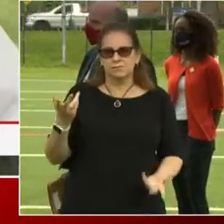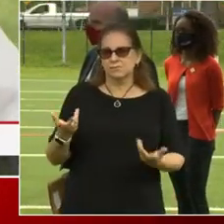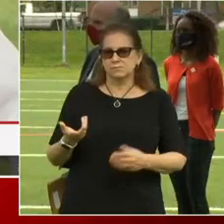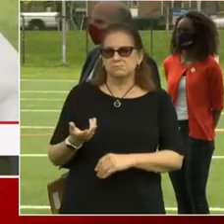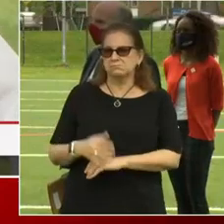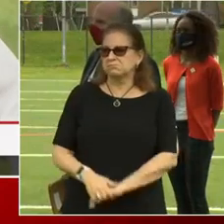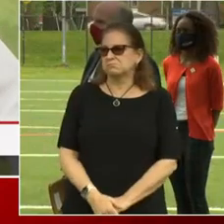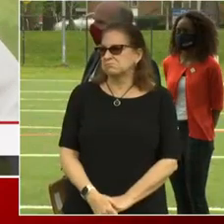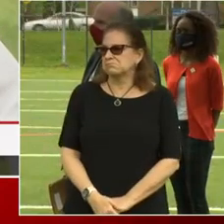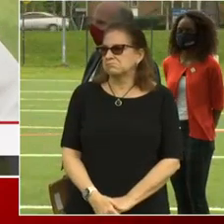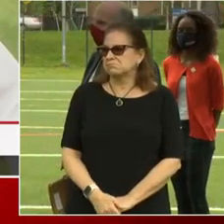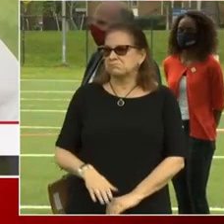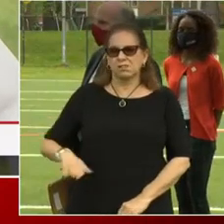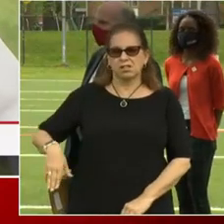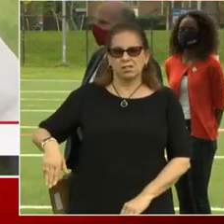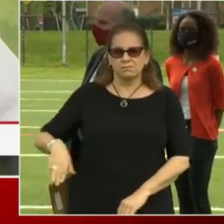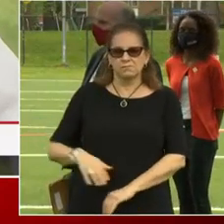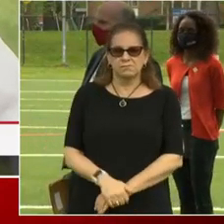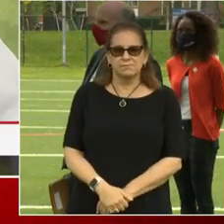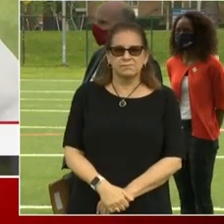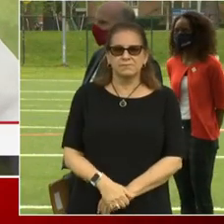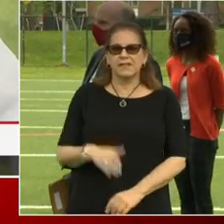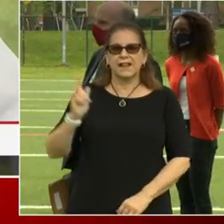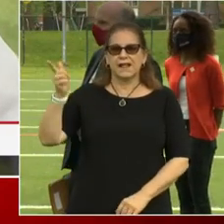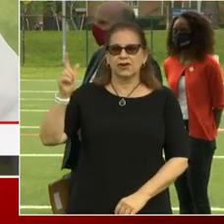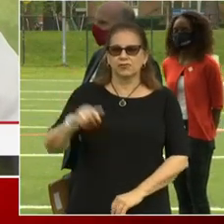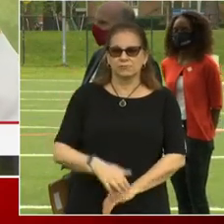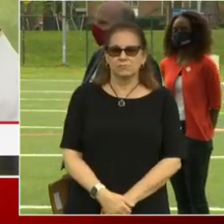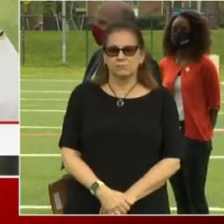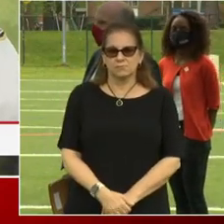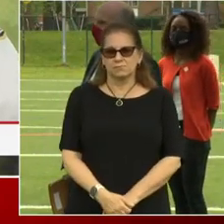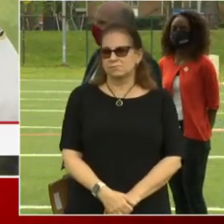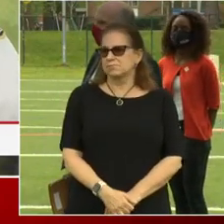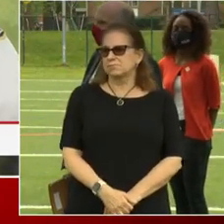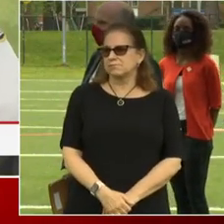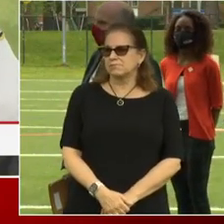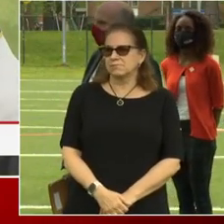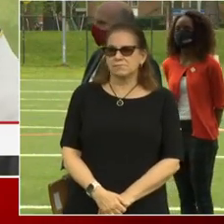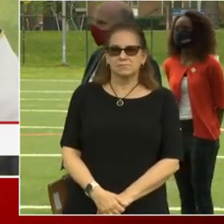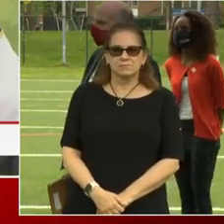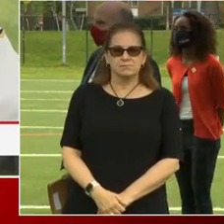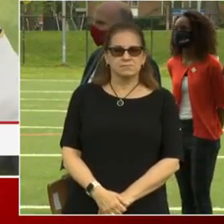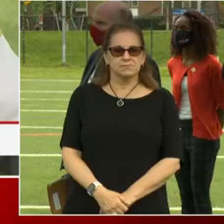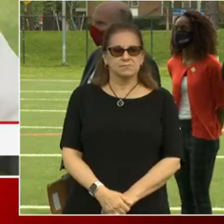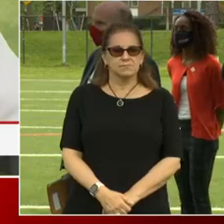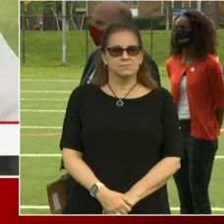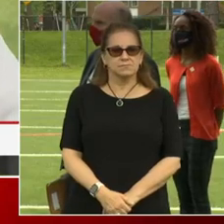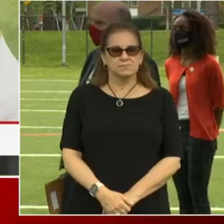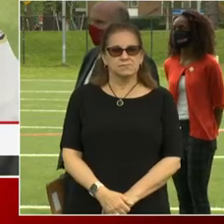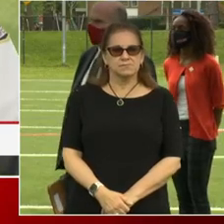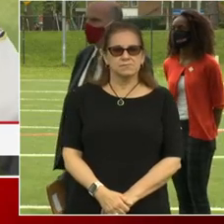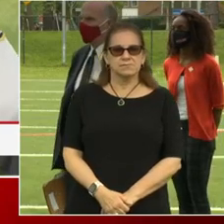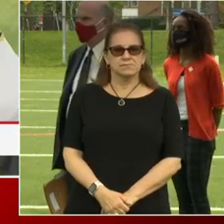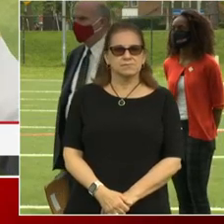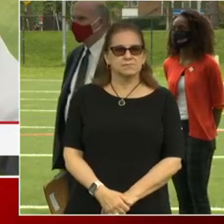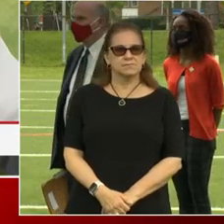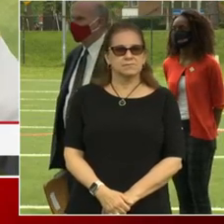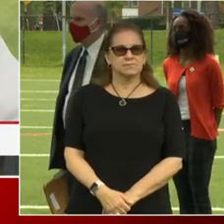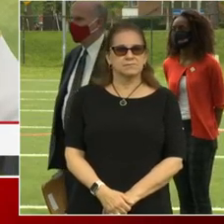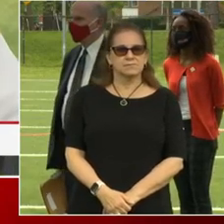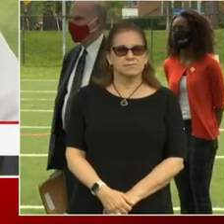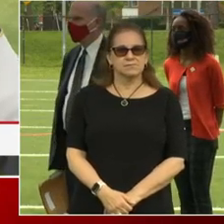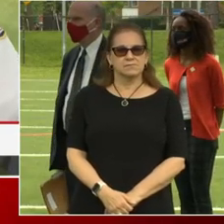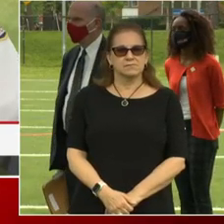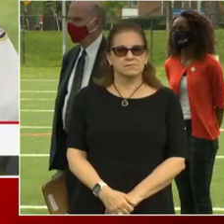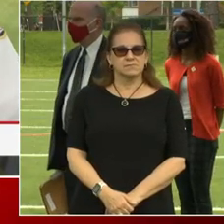up. Later for the second one. Okay, later today or tomorrow. I appreciate that. Okay. And then also